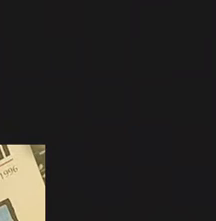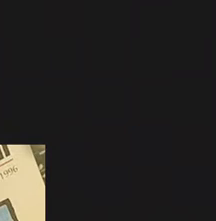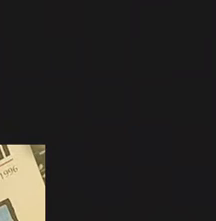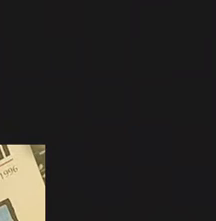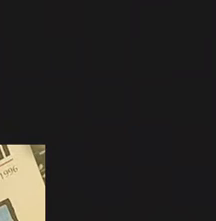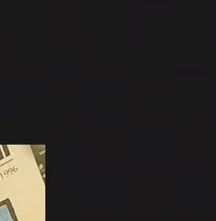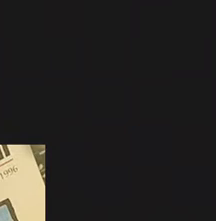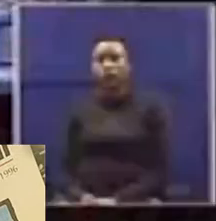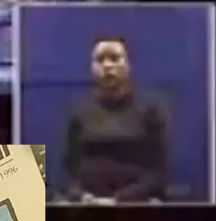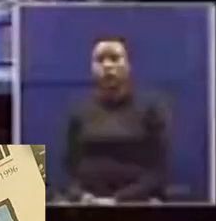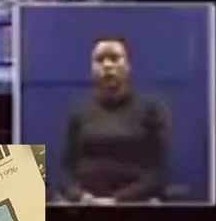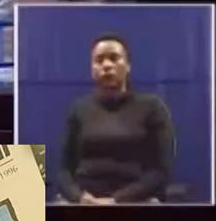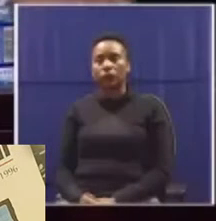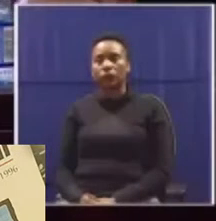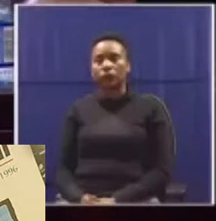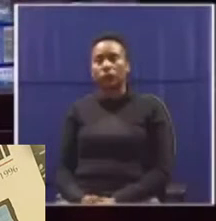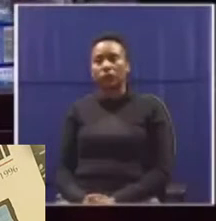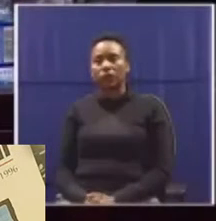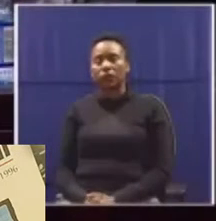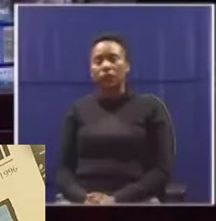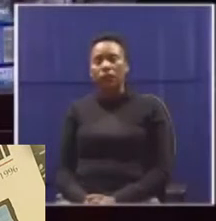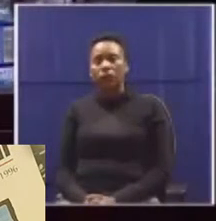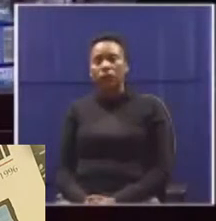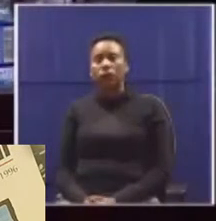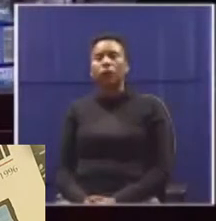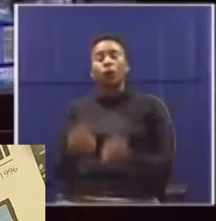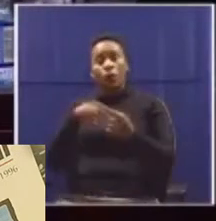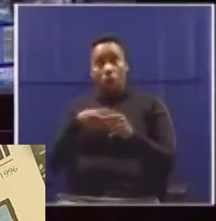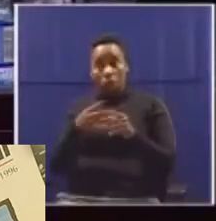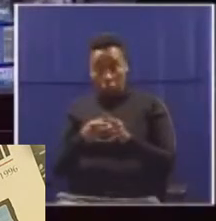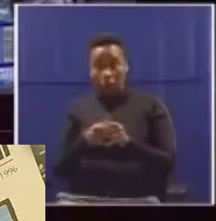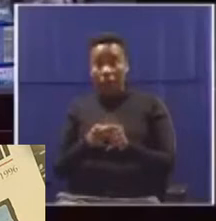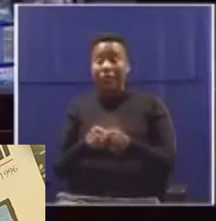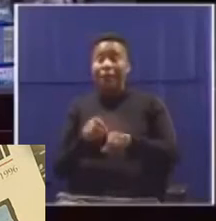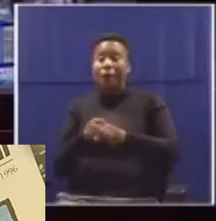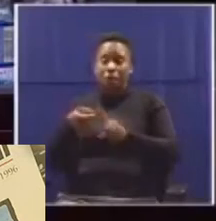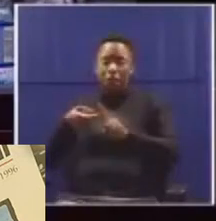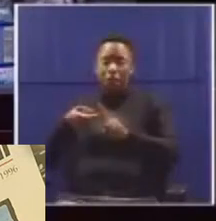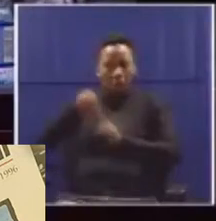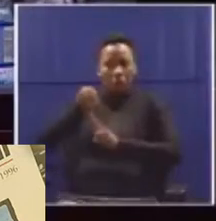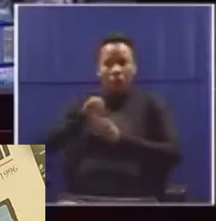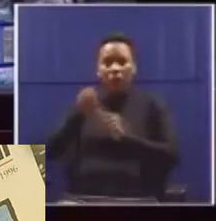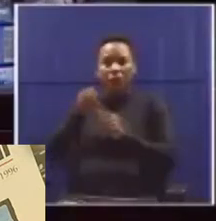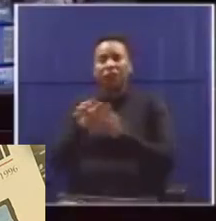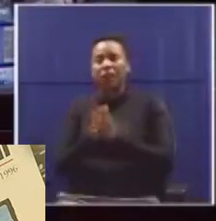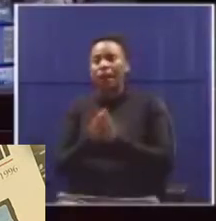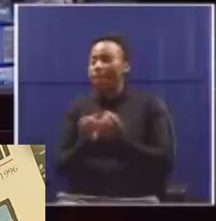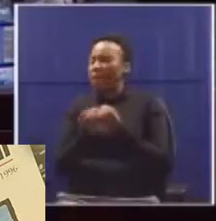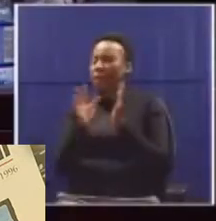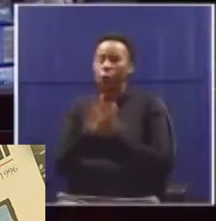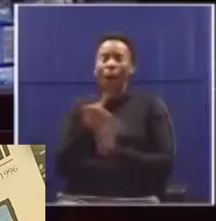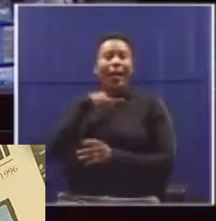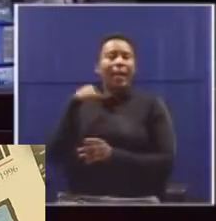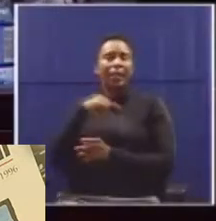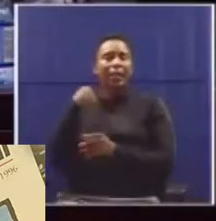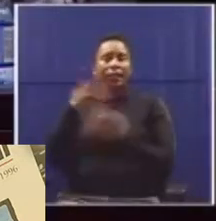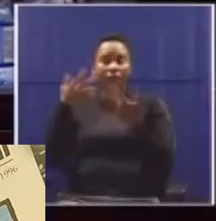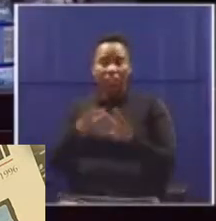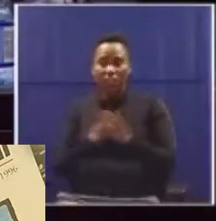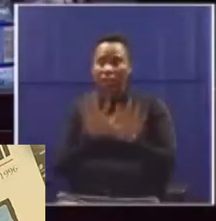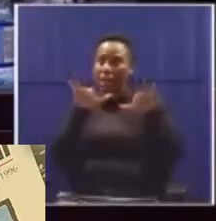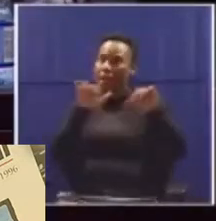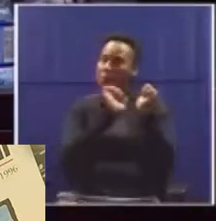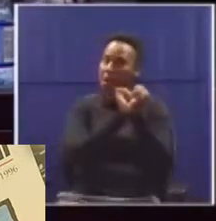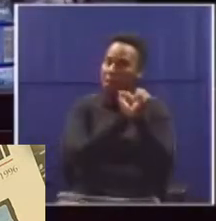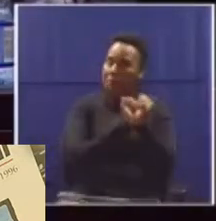during the apartheid here and before many were brutally murdered imprisoned